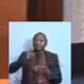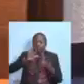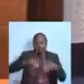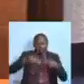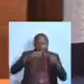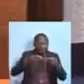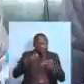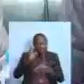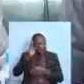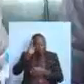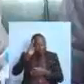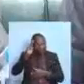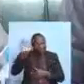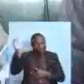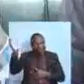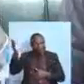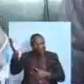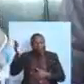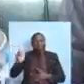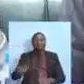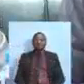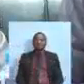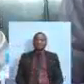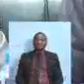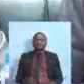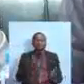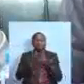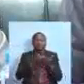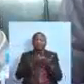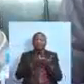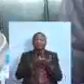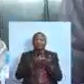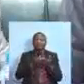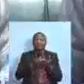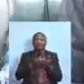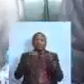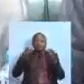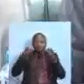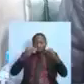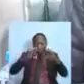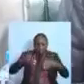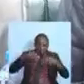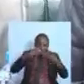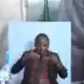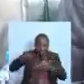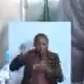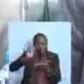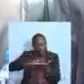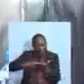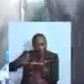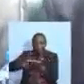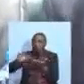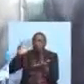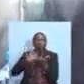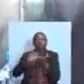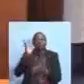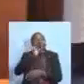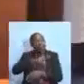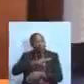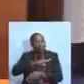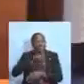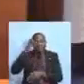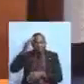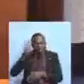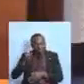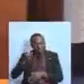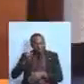deliver a ministerial statement. This notice was given to us. I read the statement myself and approved, and that's why